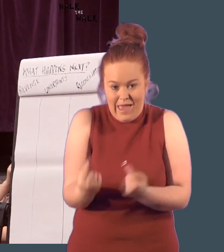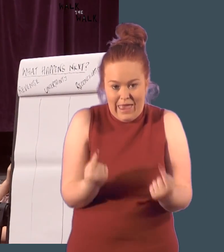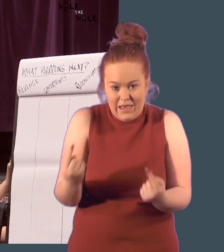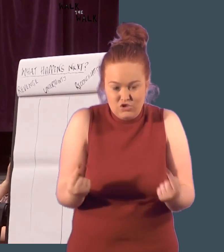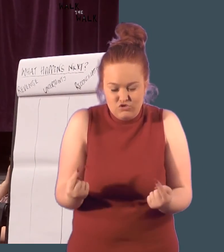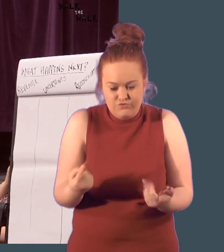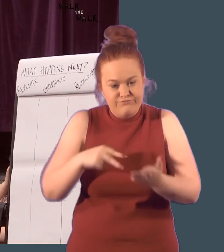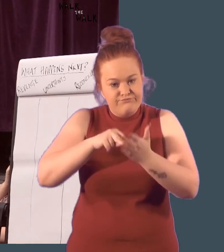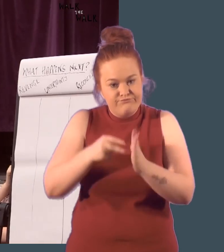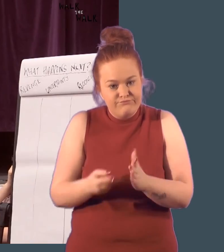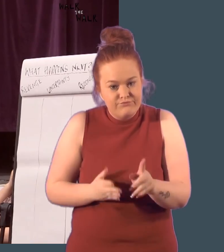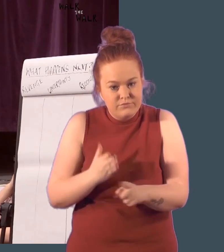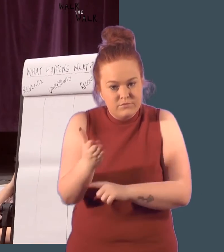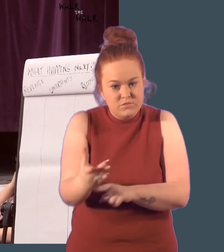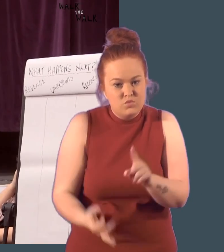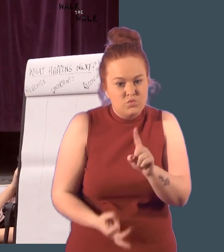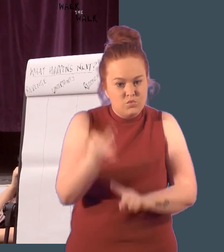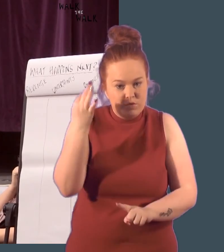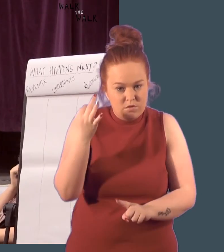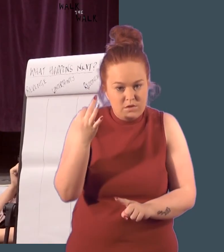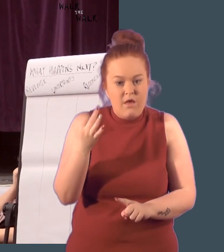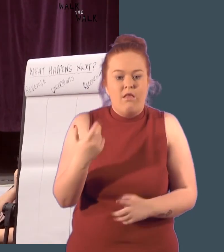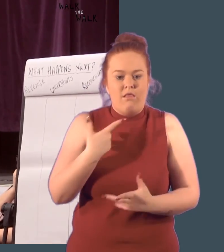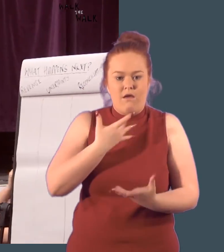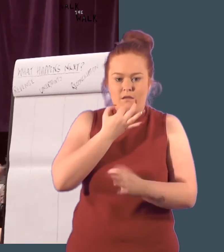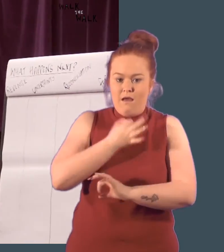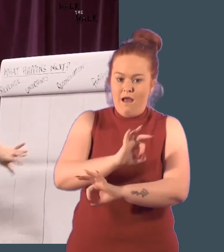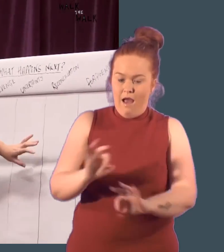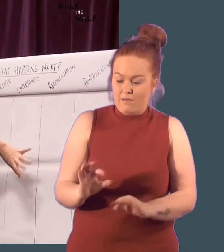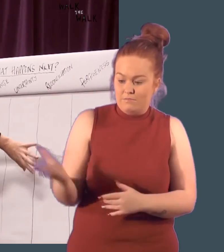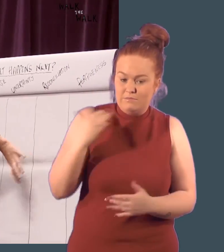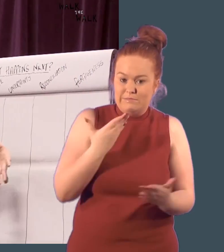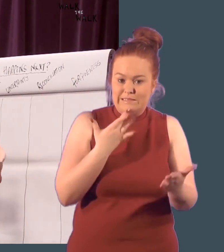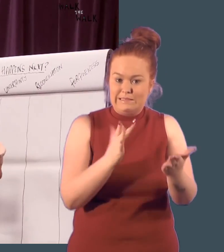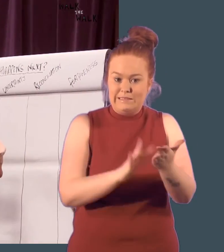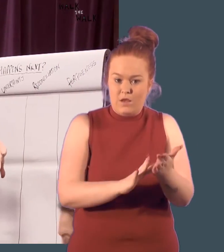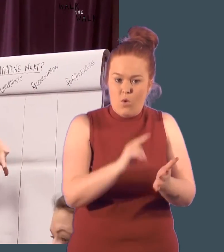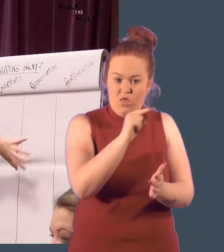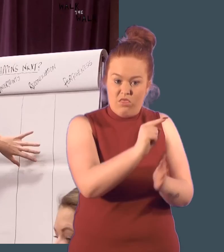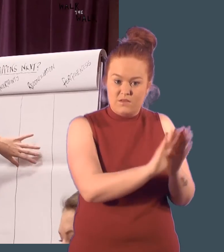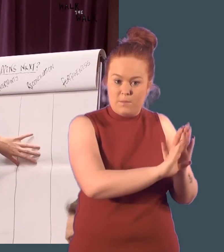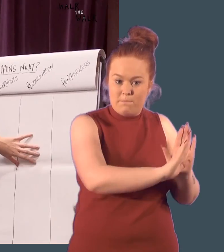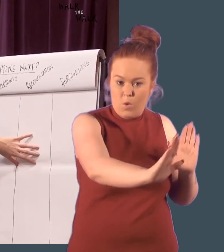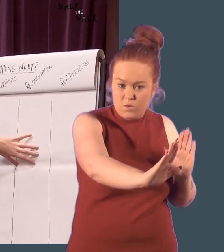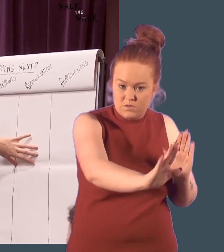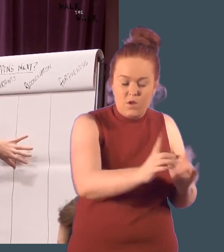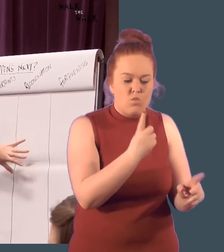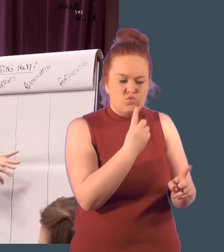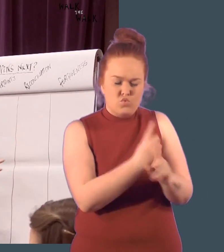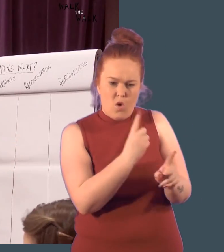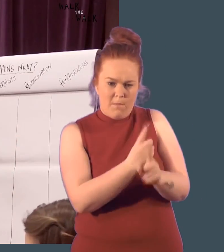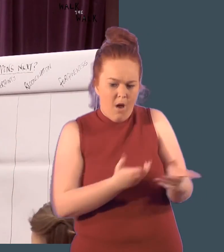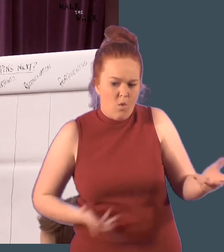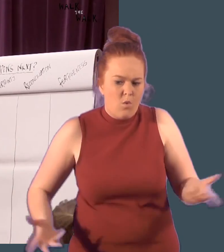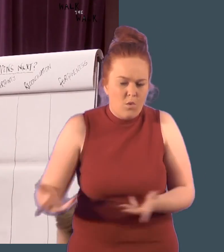for each character what action you think they can take, and then I'm going to ask each of you to come and stick them on this board and